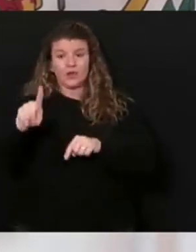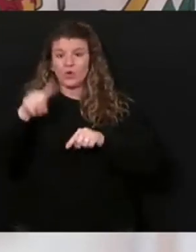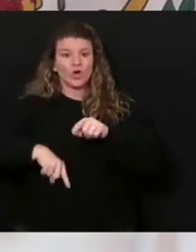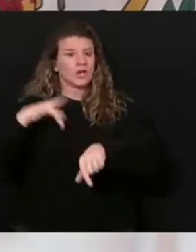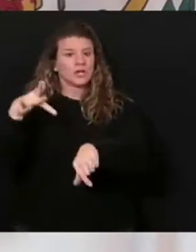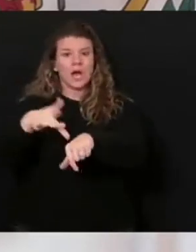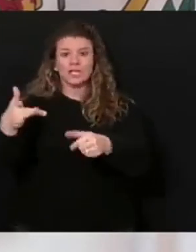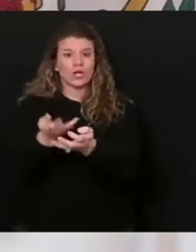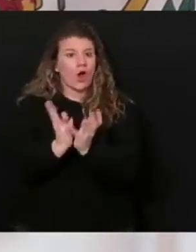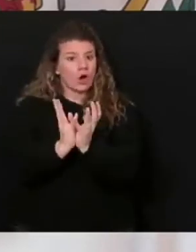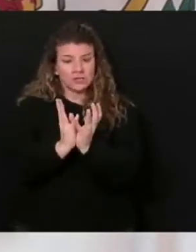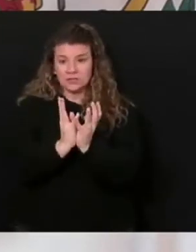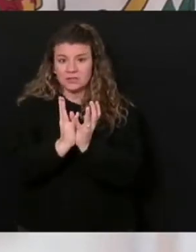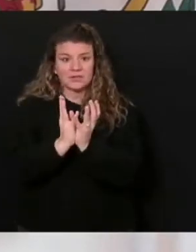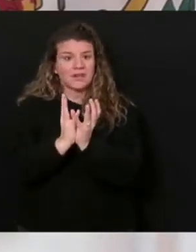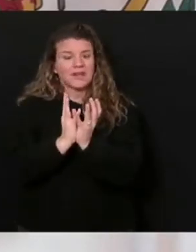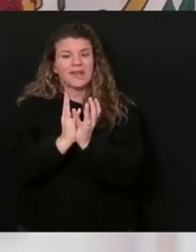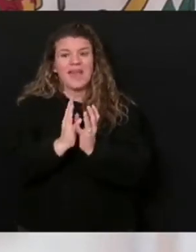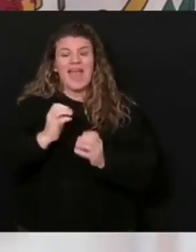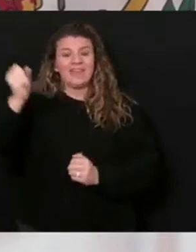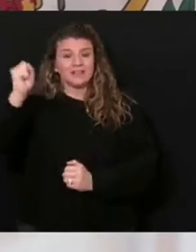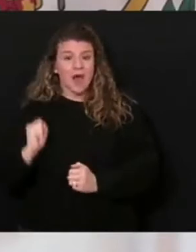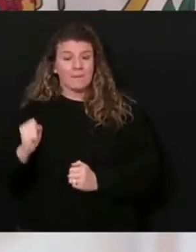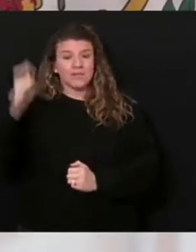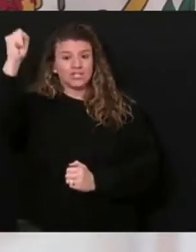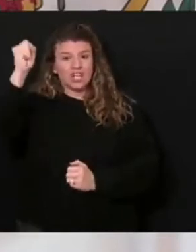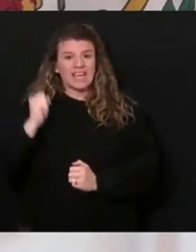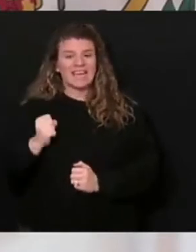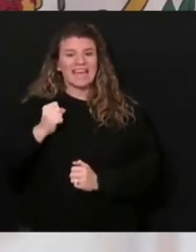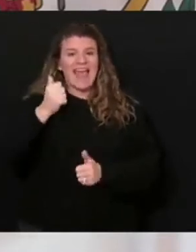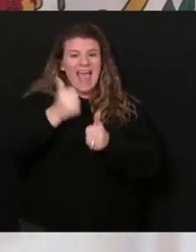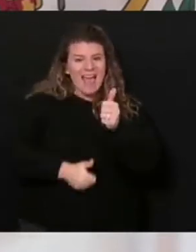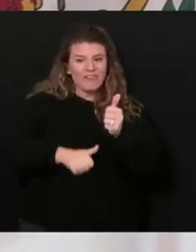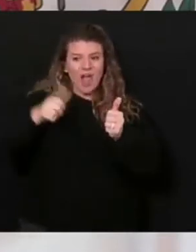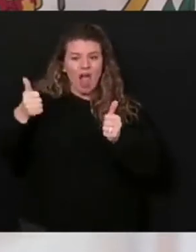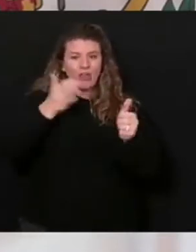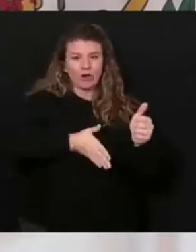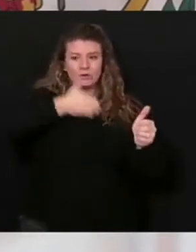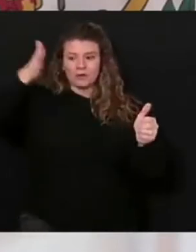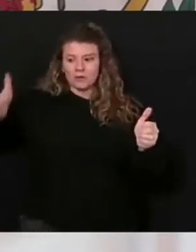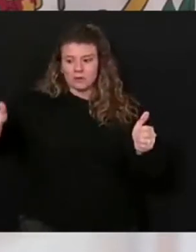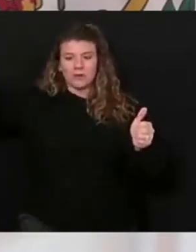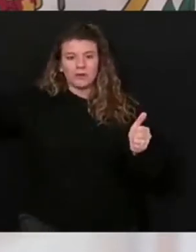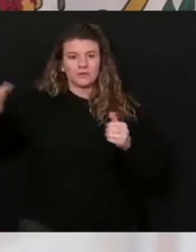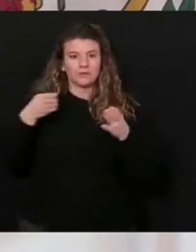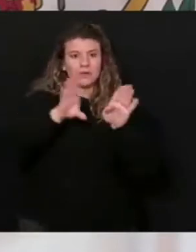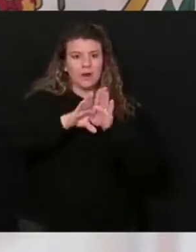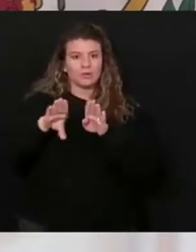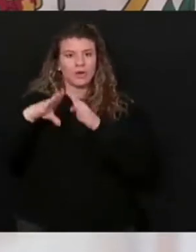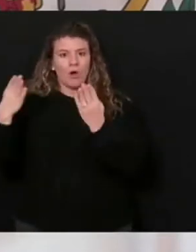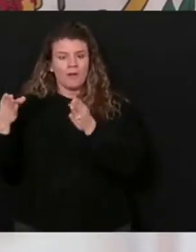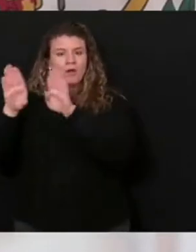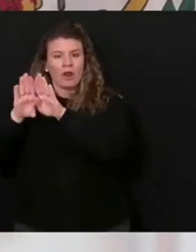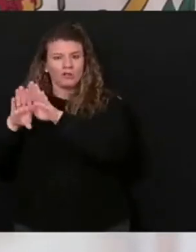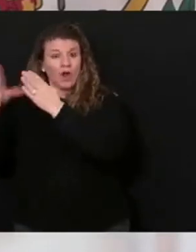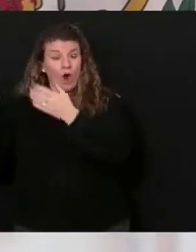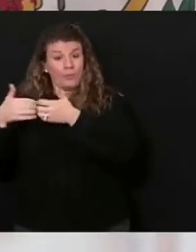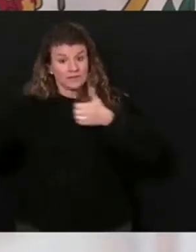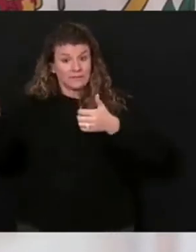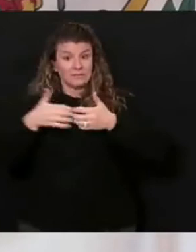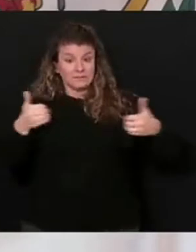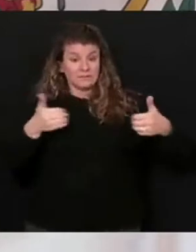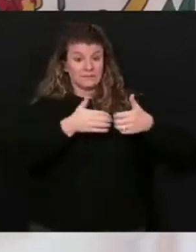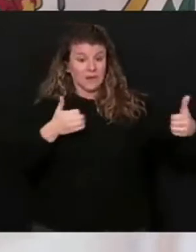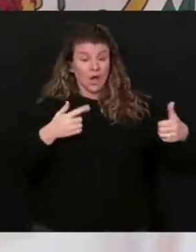cards, and every other slot machine was disabled to have social distancing. All these